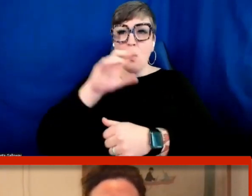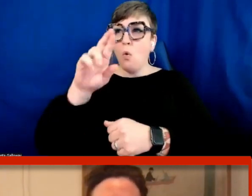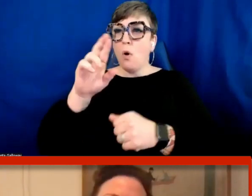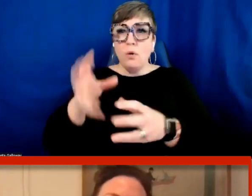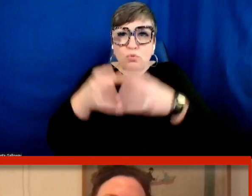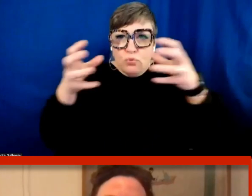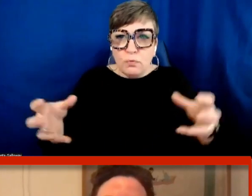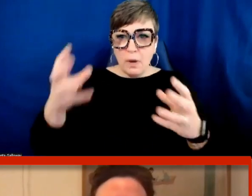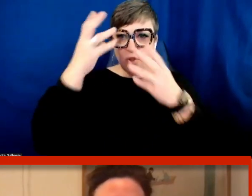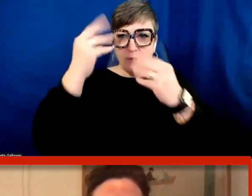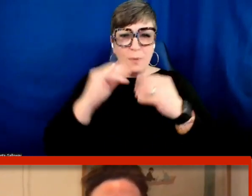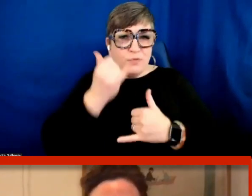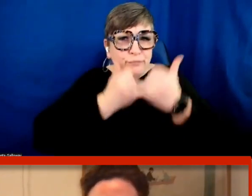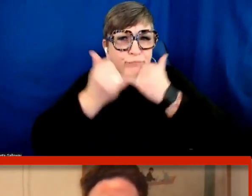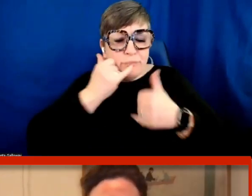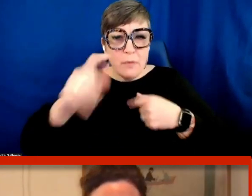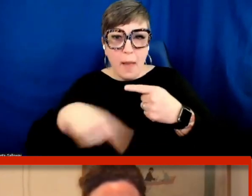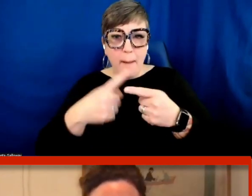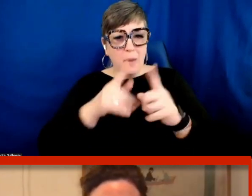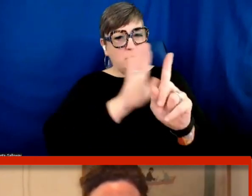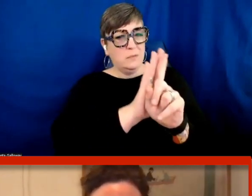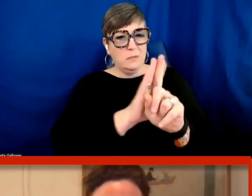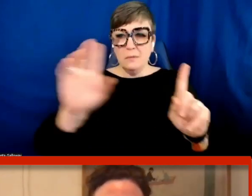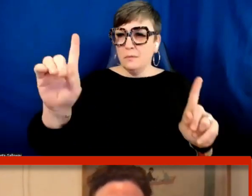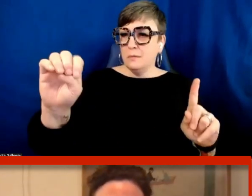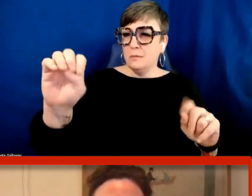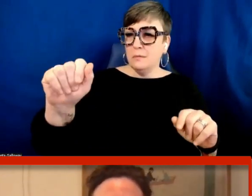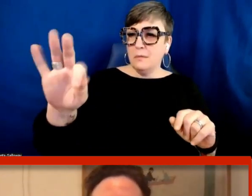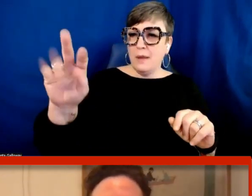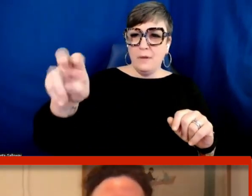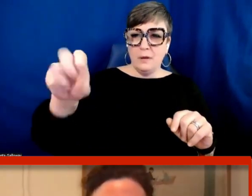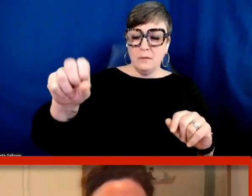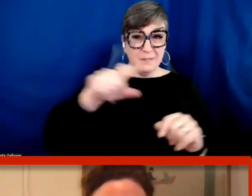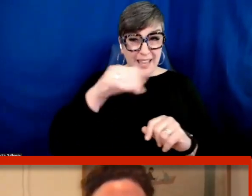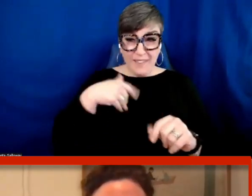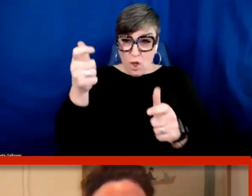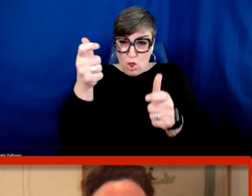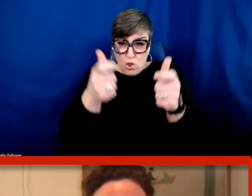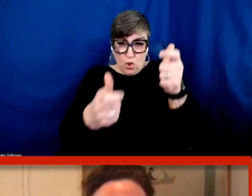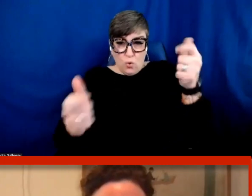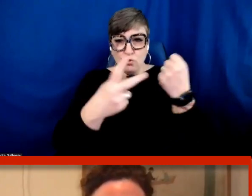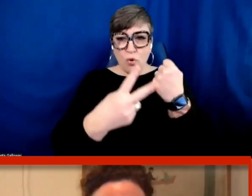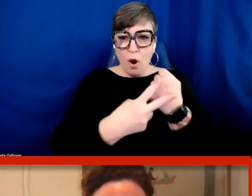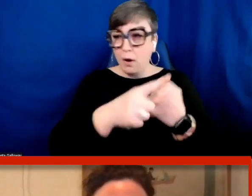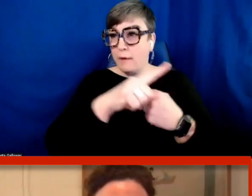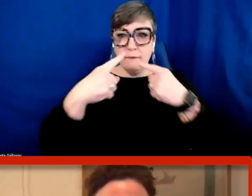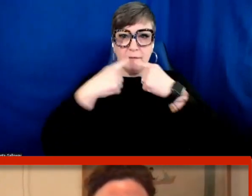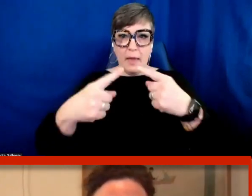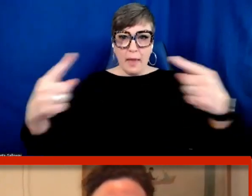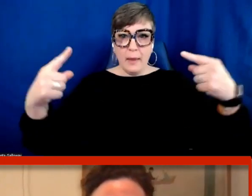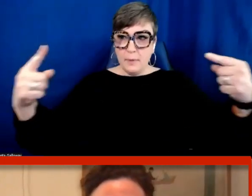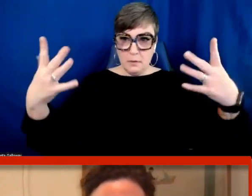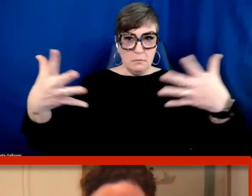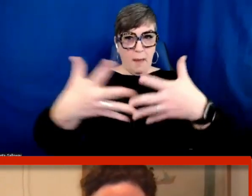Edison's deafness because he was, he has a huge archive. It's a national park and he was such a famous inventor, the most famous American